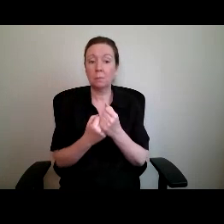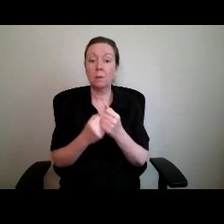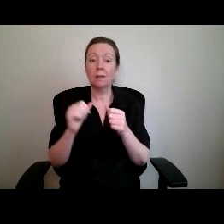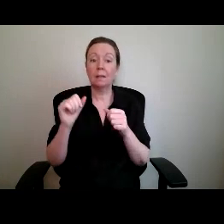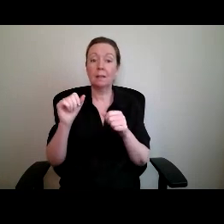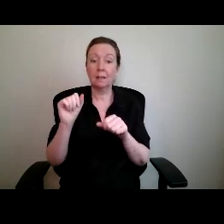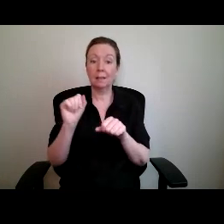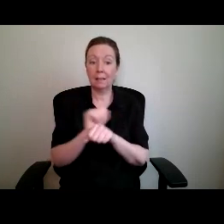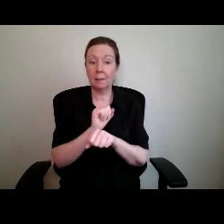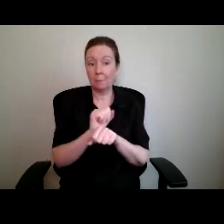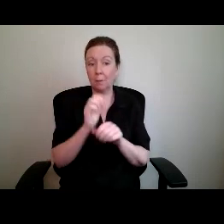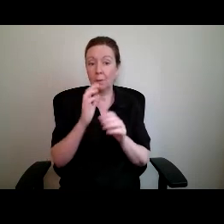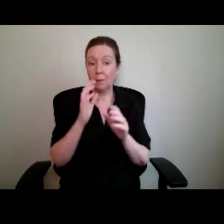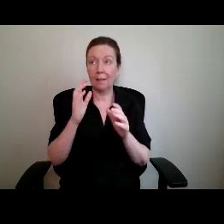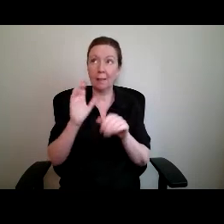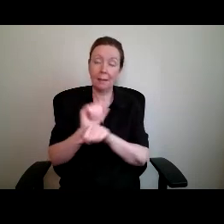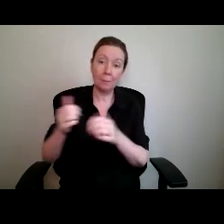employees